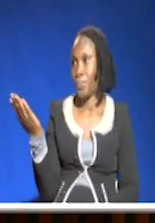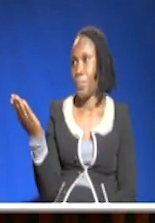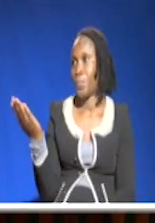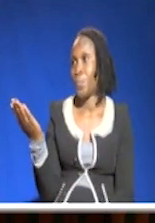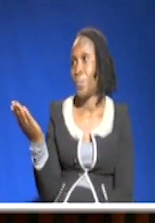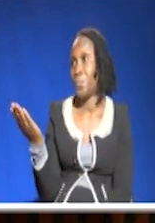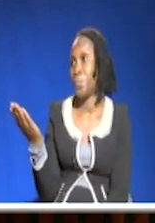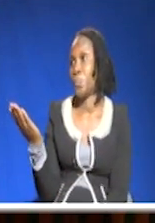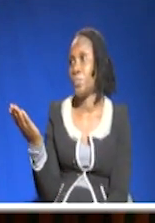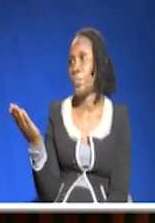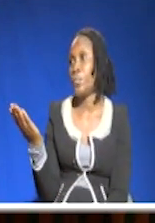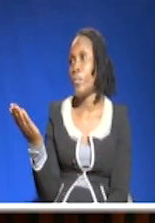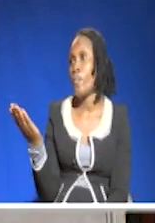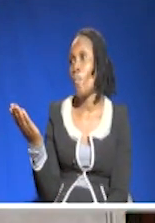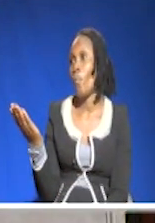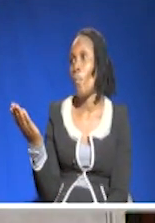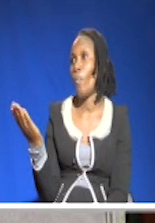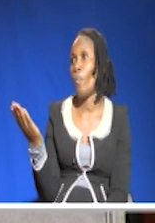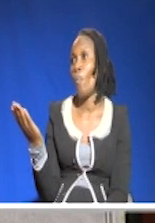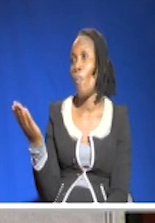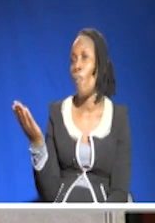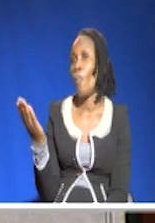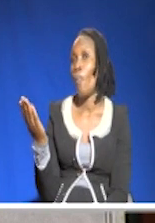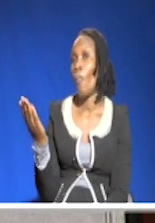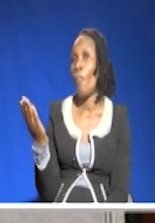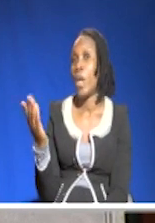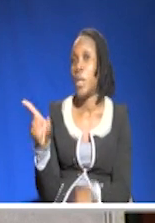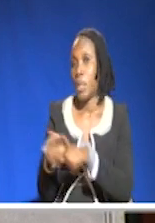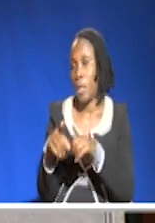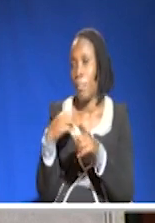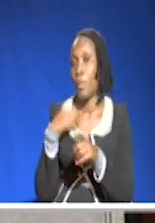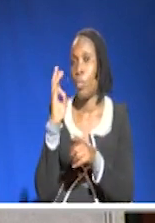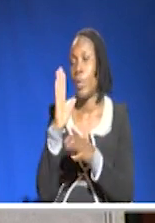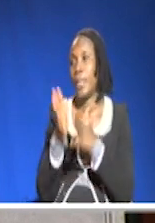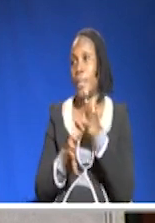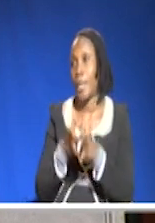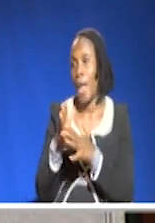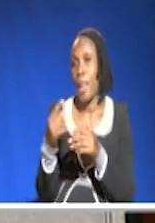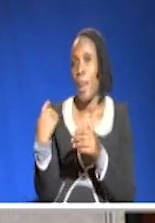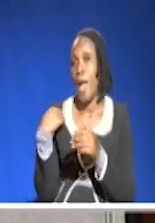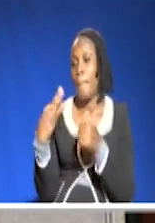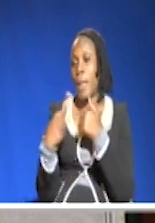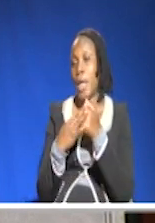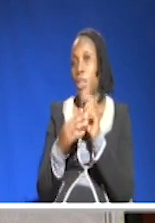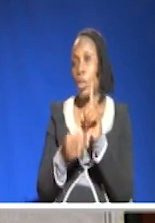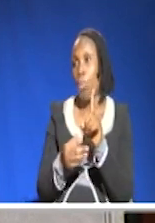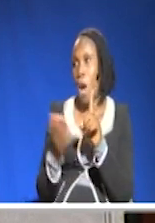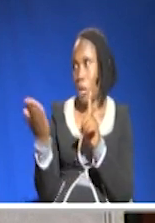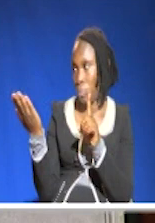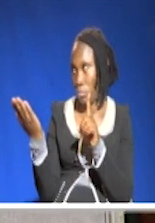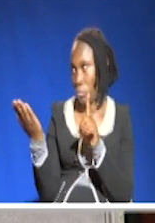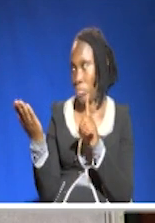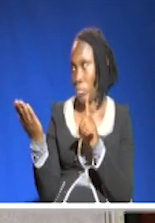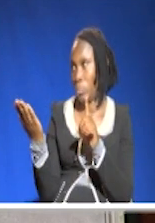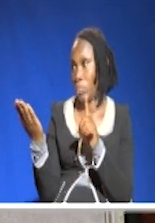this. My example here is number 81. Number 81.